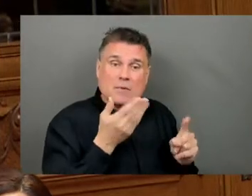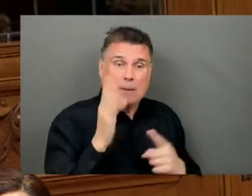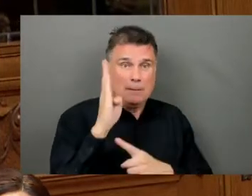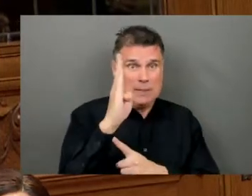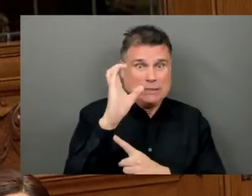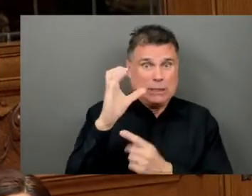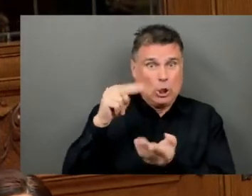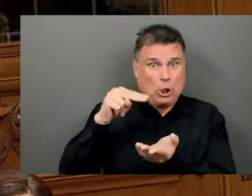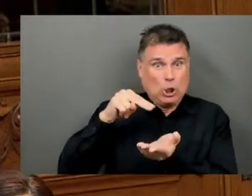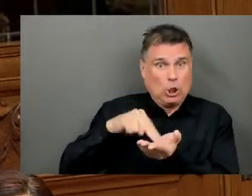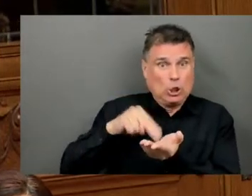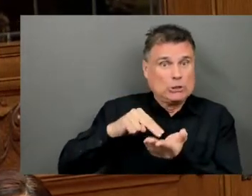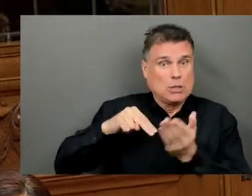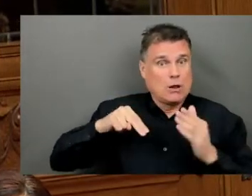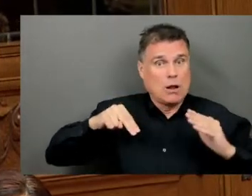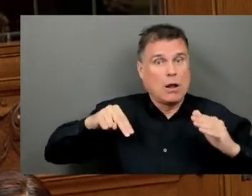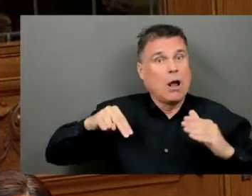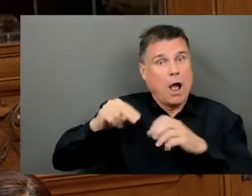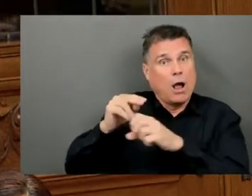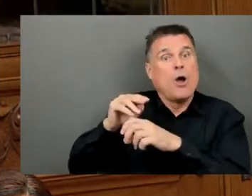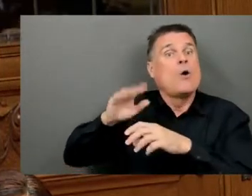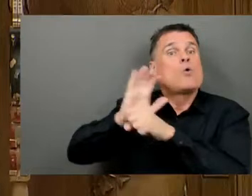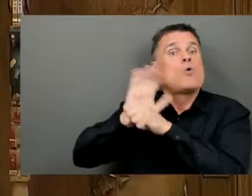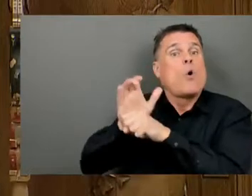than inhaling crack fumes?